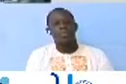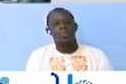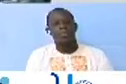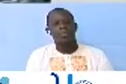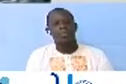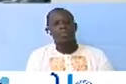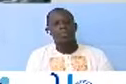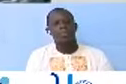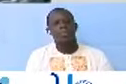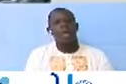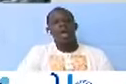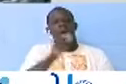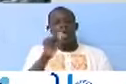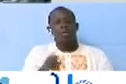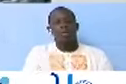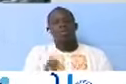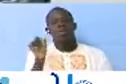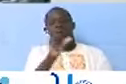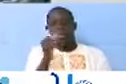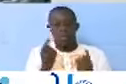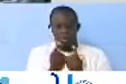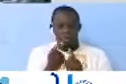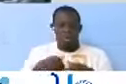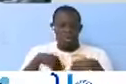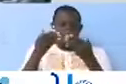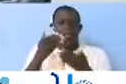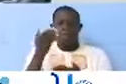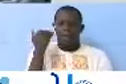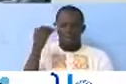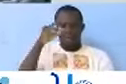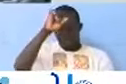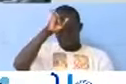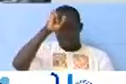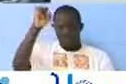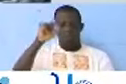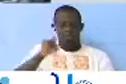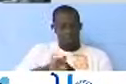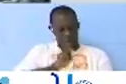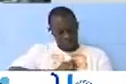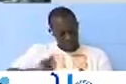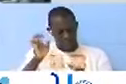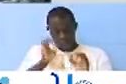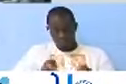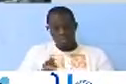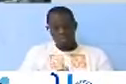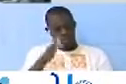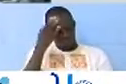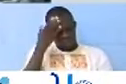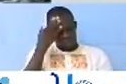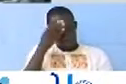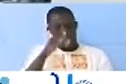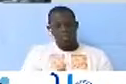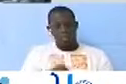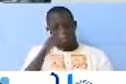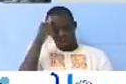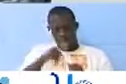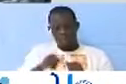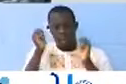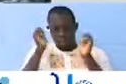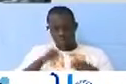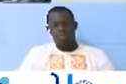those that I gave to the former president, I have not written it down, but I have the amount in my memory. I said to them